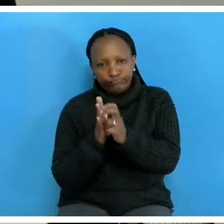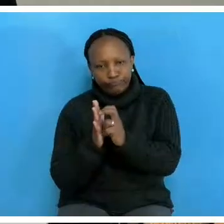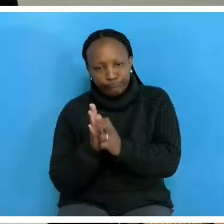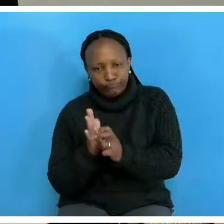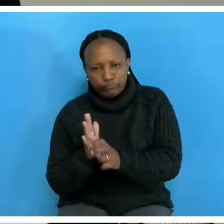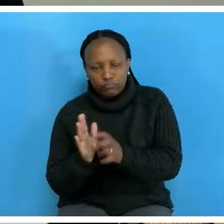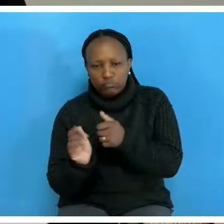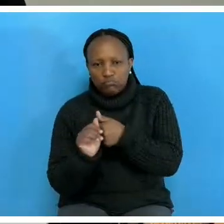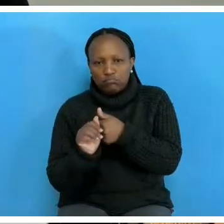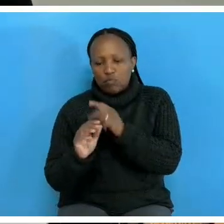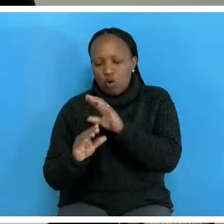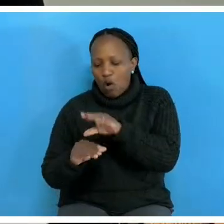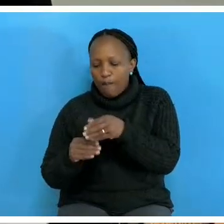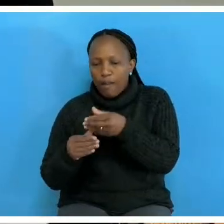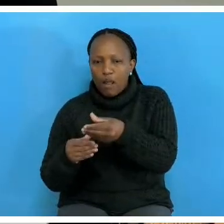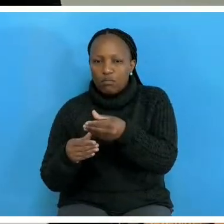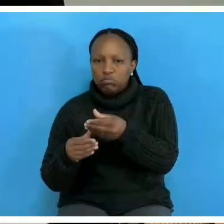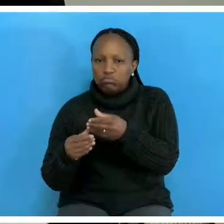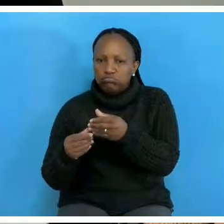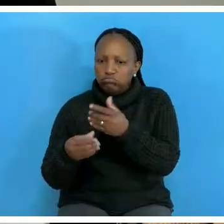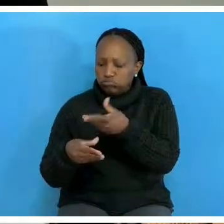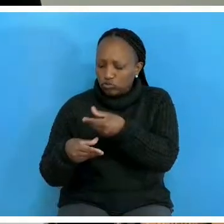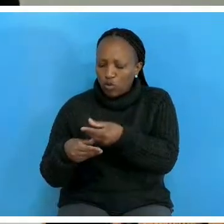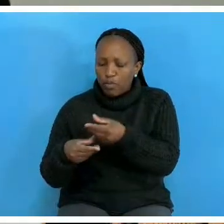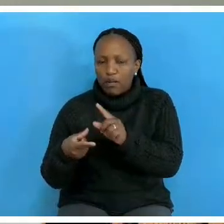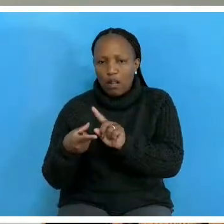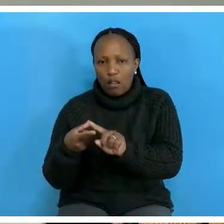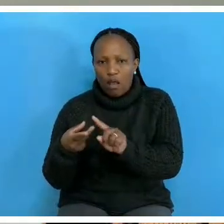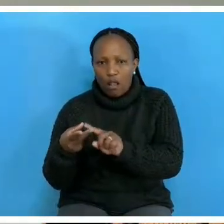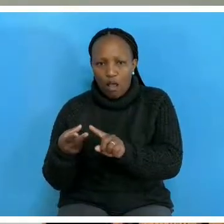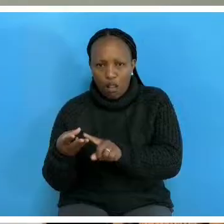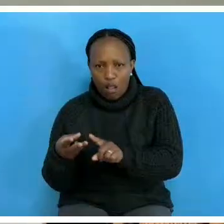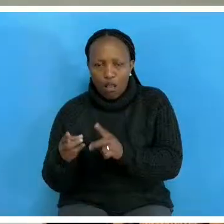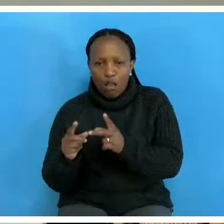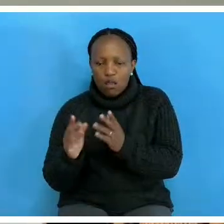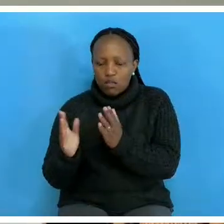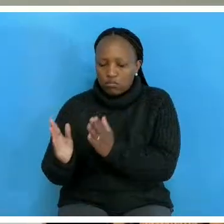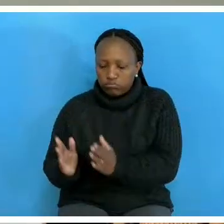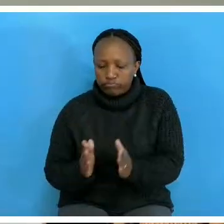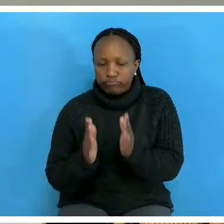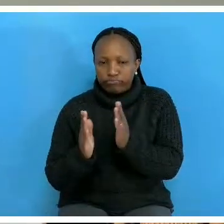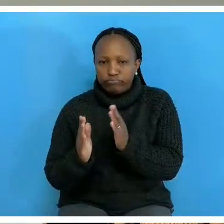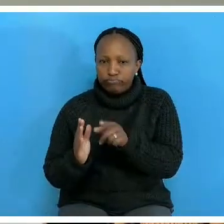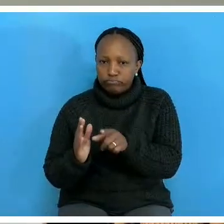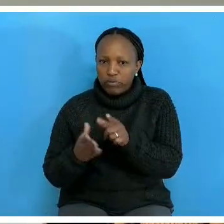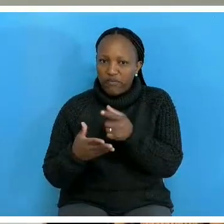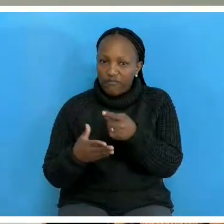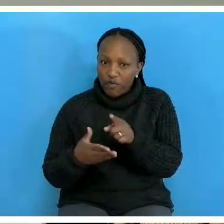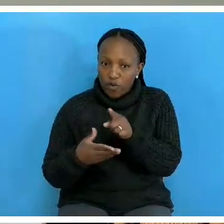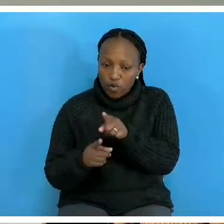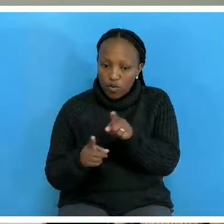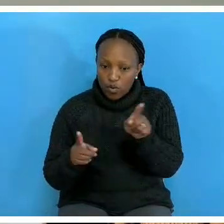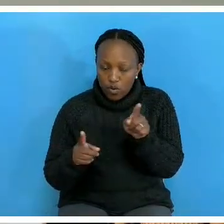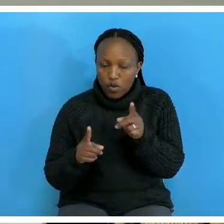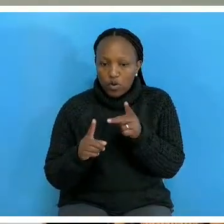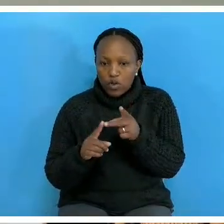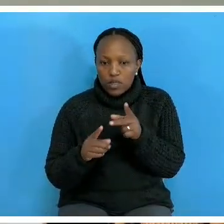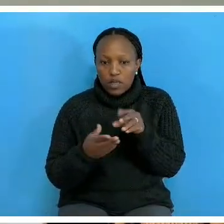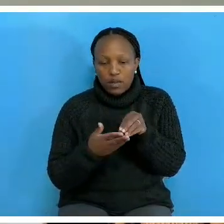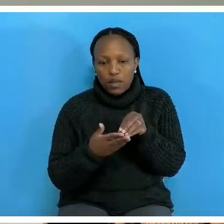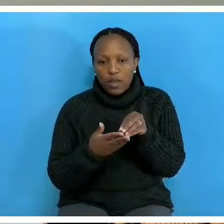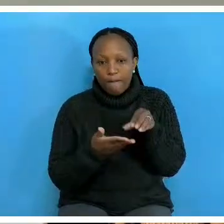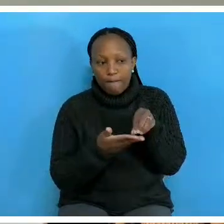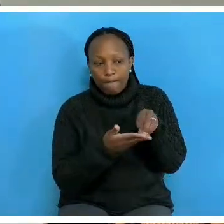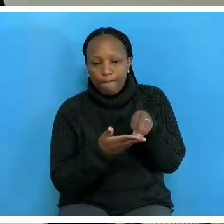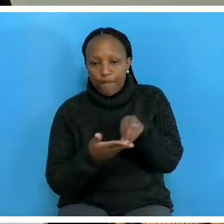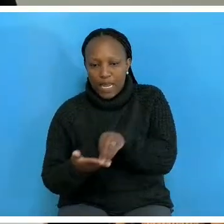application. They prepare the application for you. These companies as well, they bring the machine for you. You don't